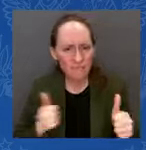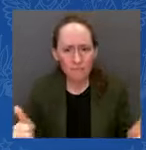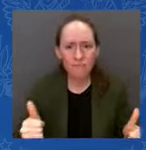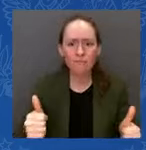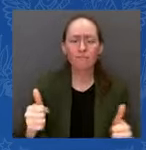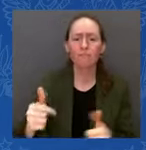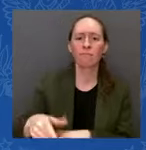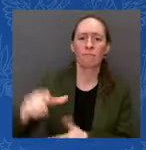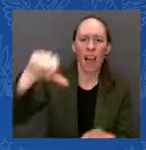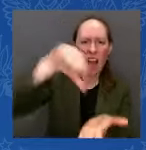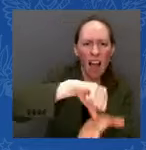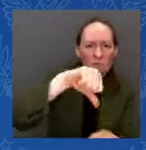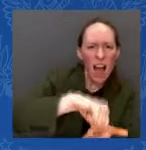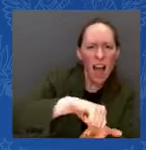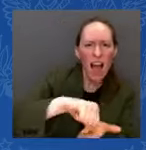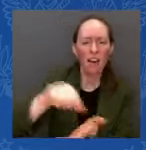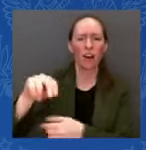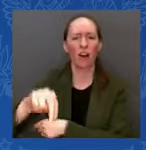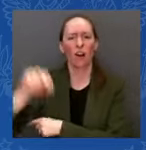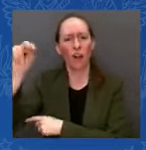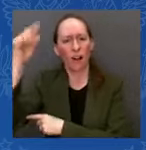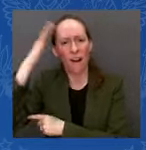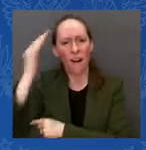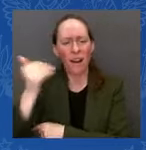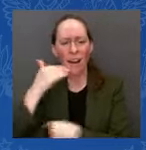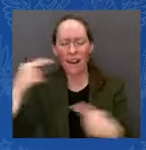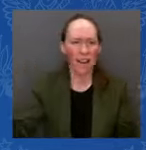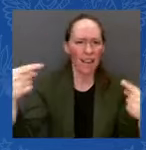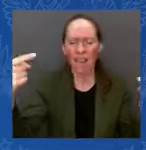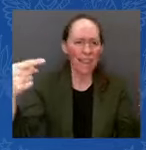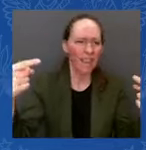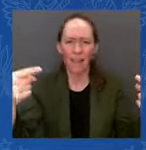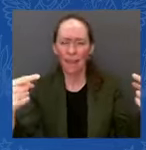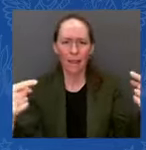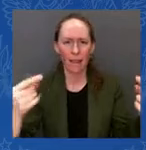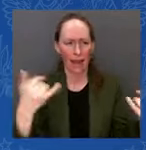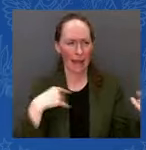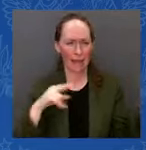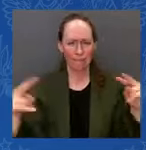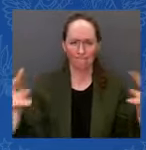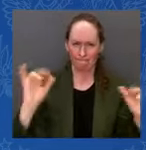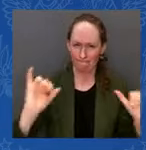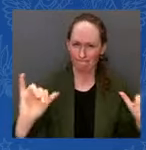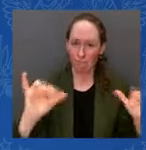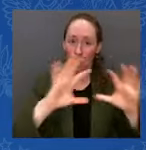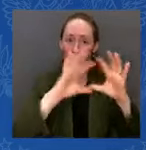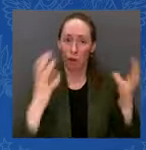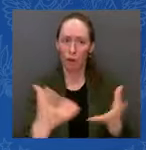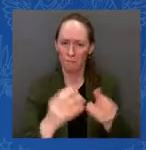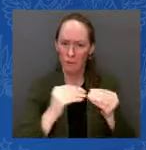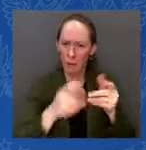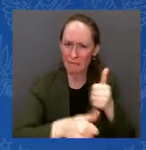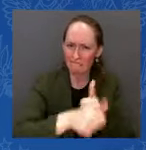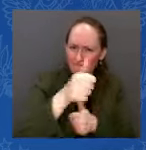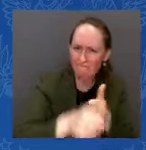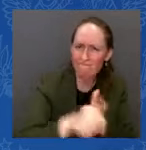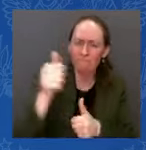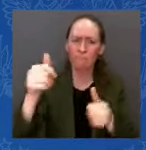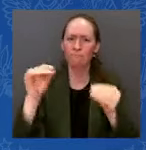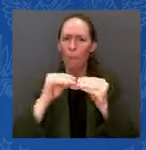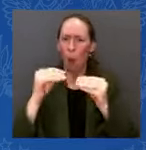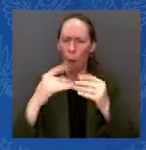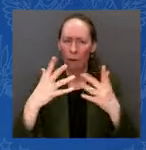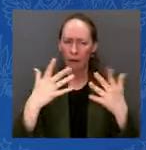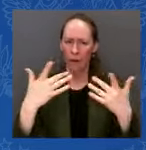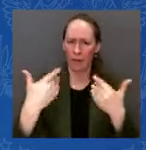create a world defined by danger, disorder, and division. Faced with this new reality, it is more